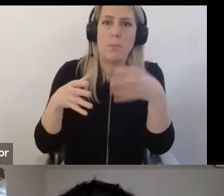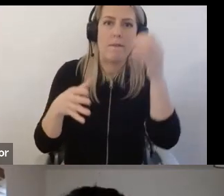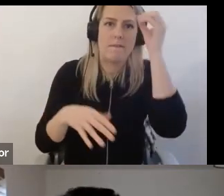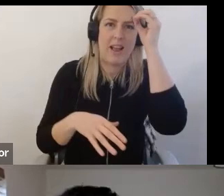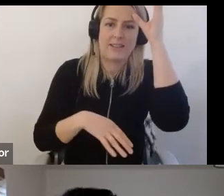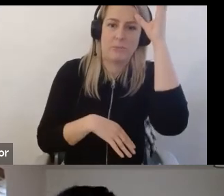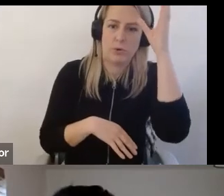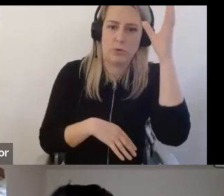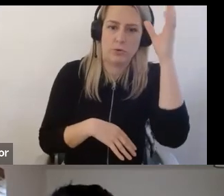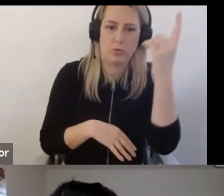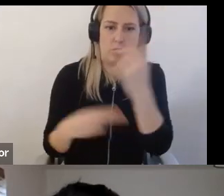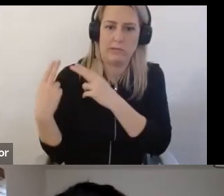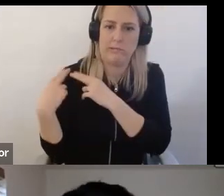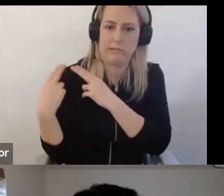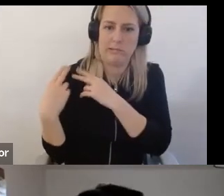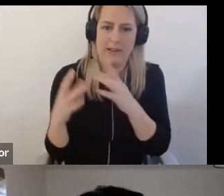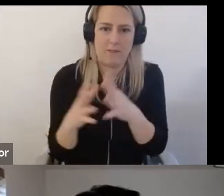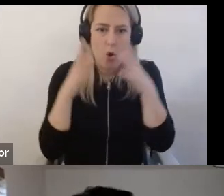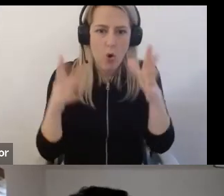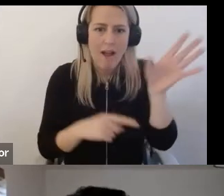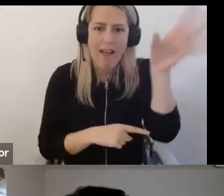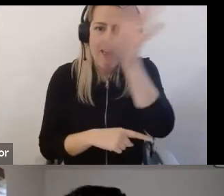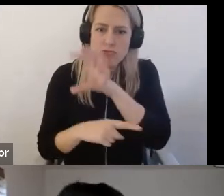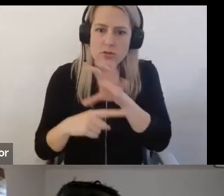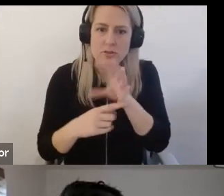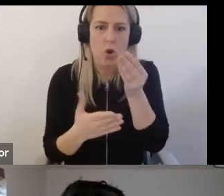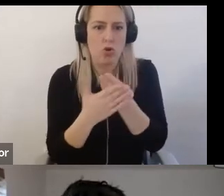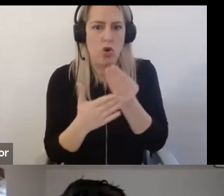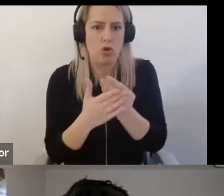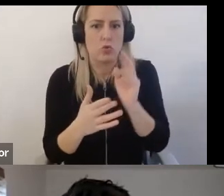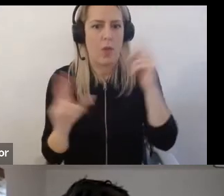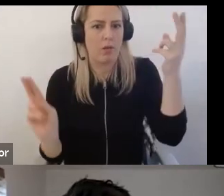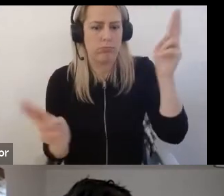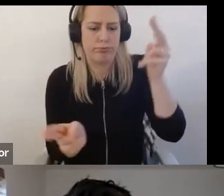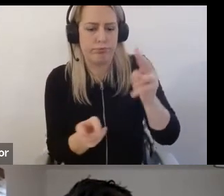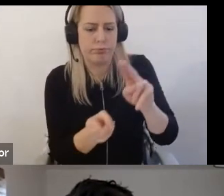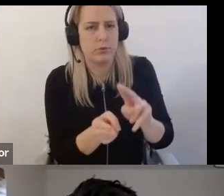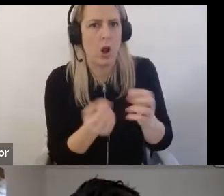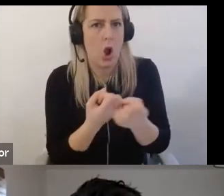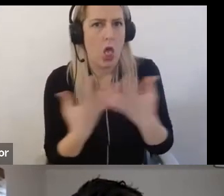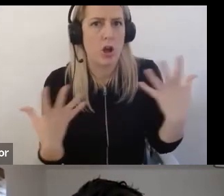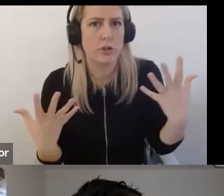would be, and costs would come down very, very considerably and very quickly.